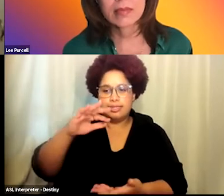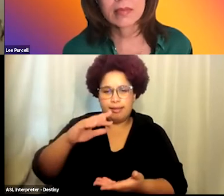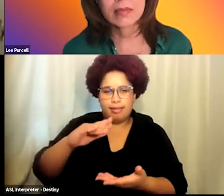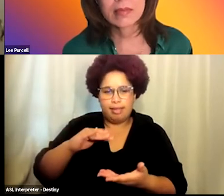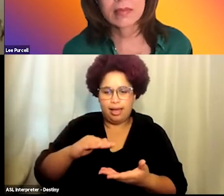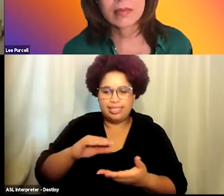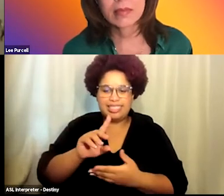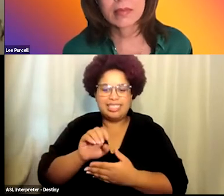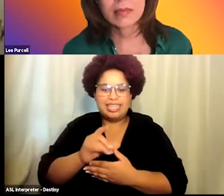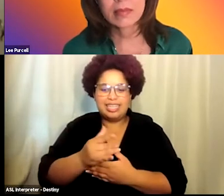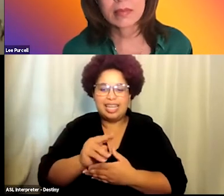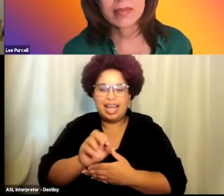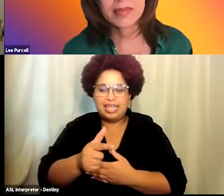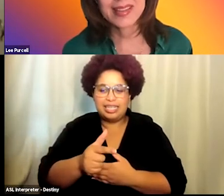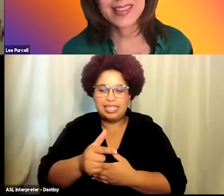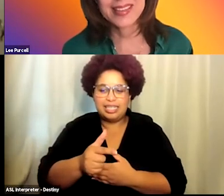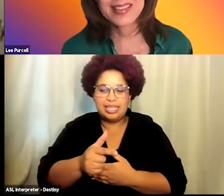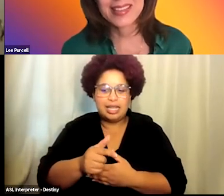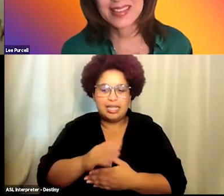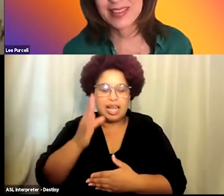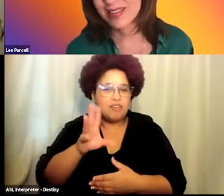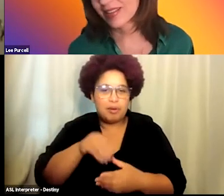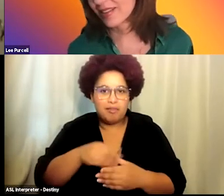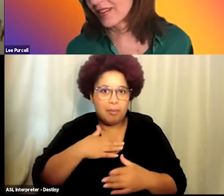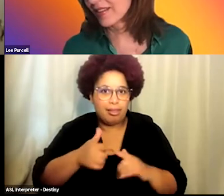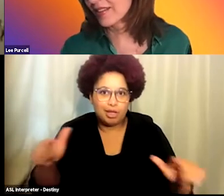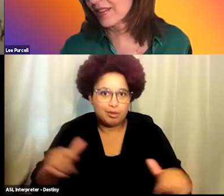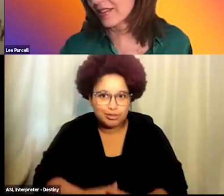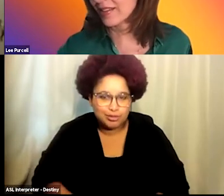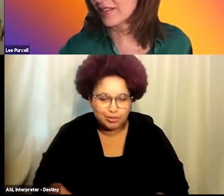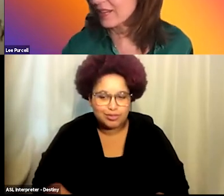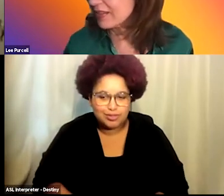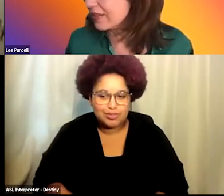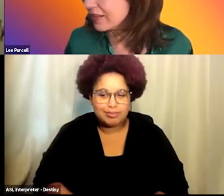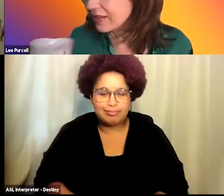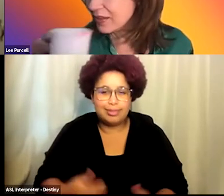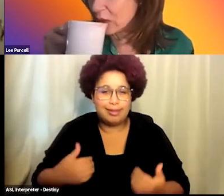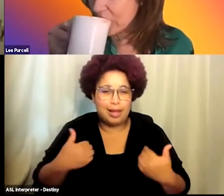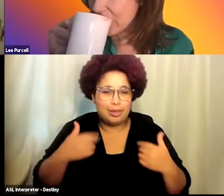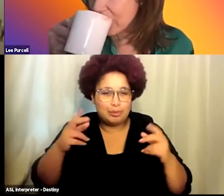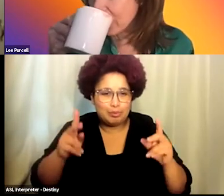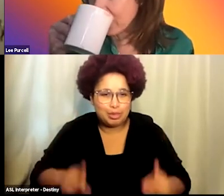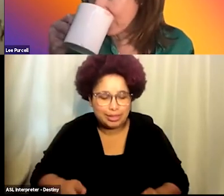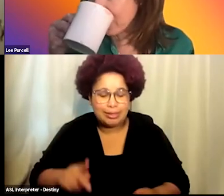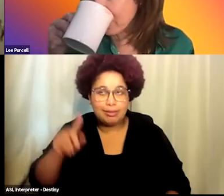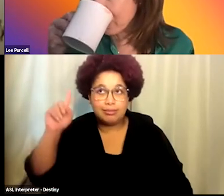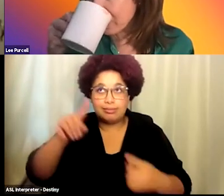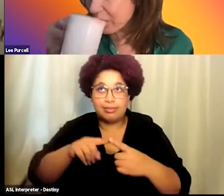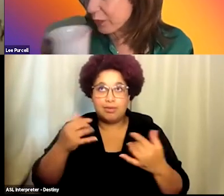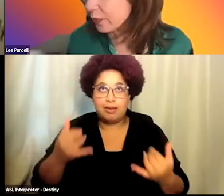in my language. I think even from when I was a younger person and up until